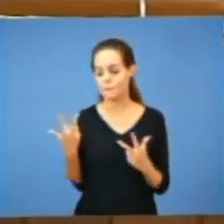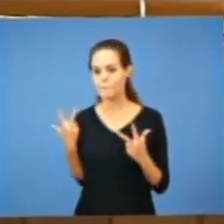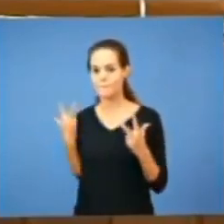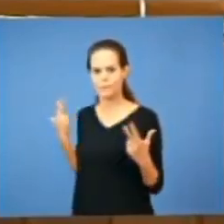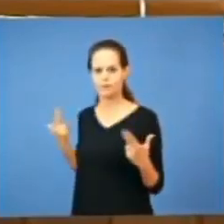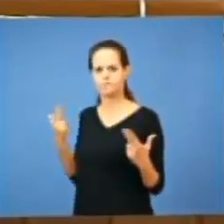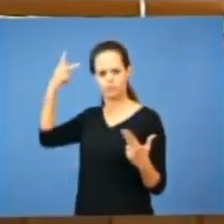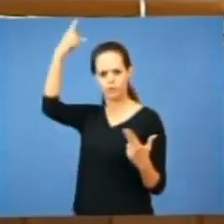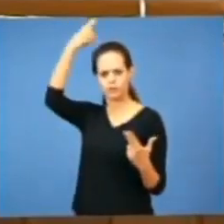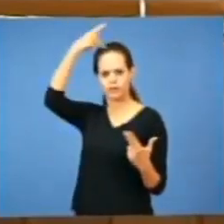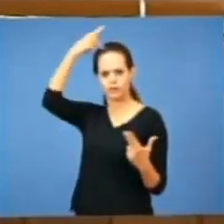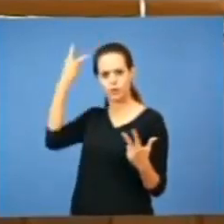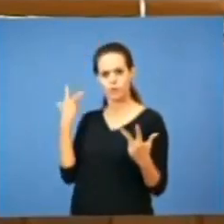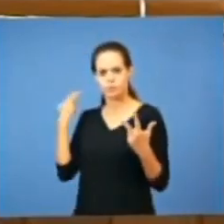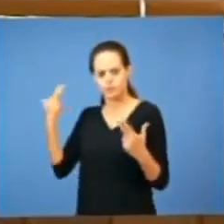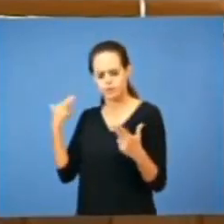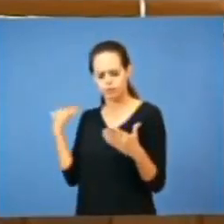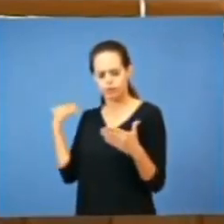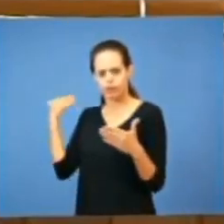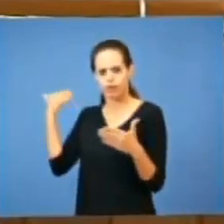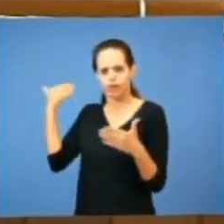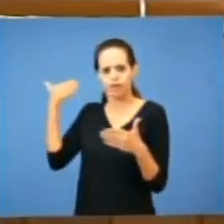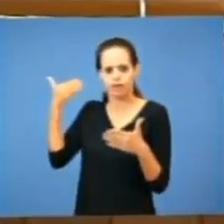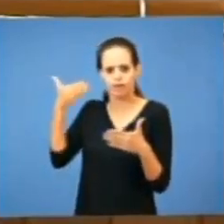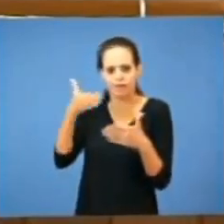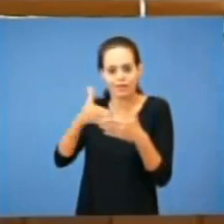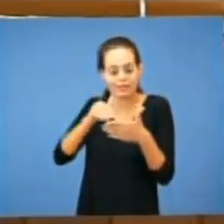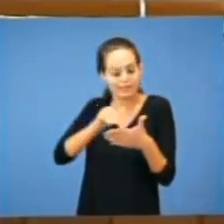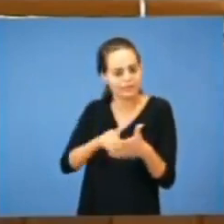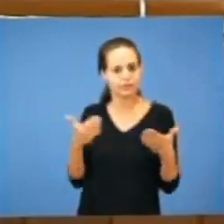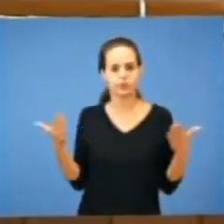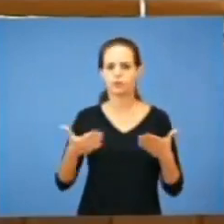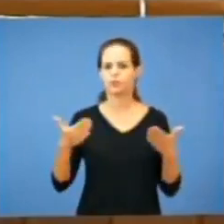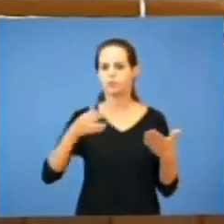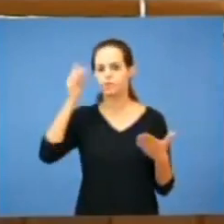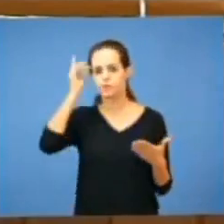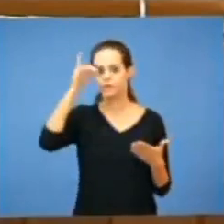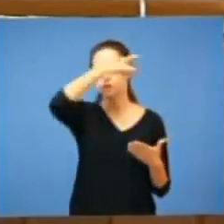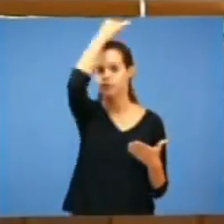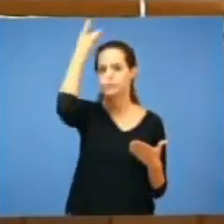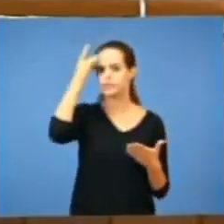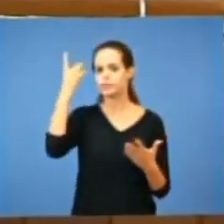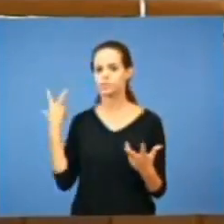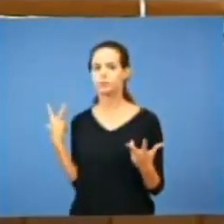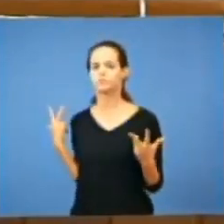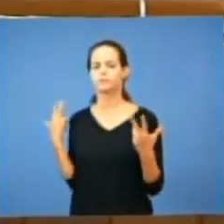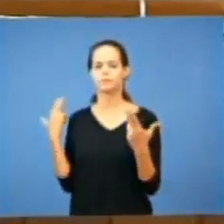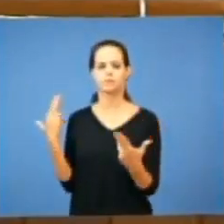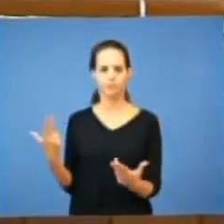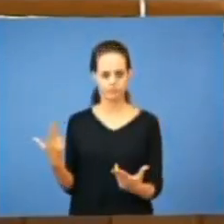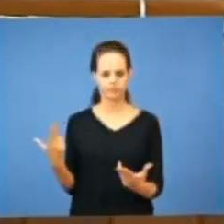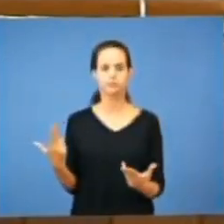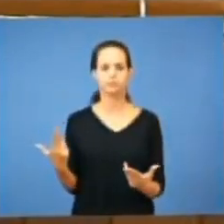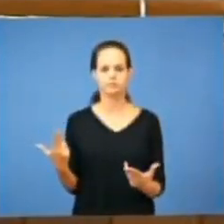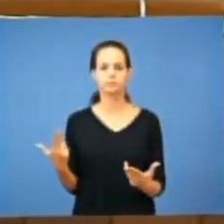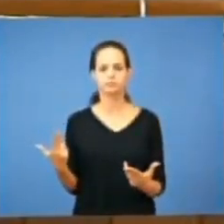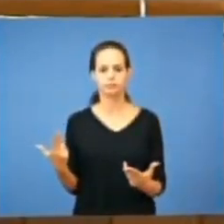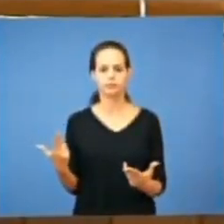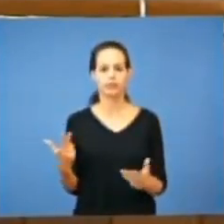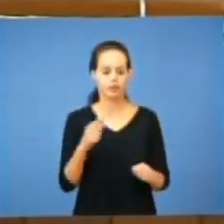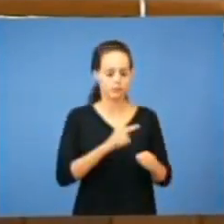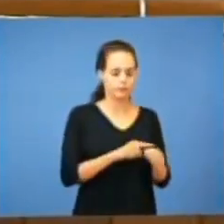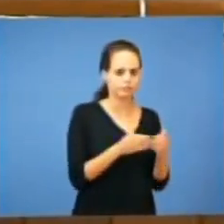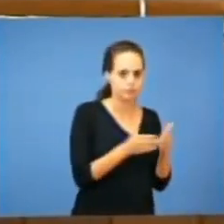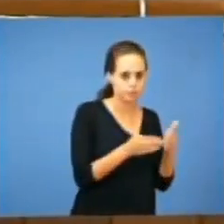same that was poured out during Pentecost and that is now being poured out in our days. It was the first time it was for the church